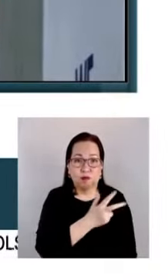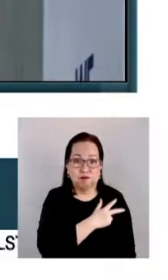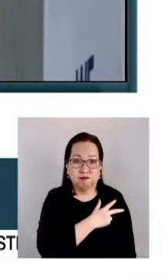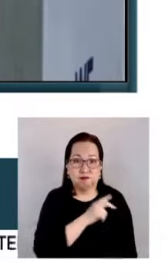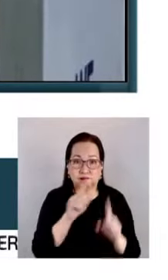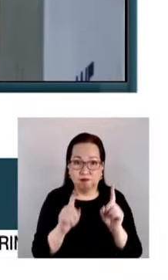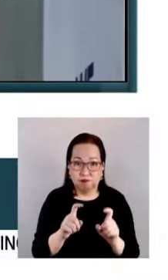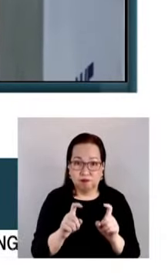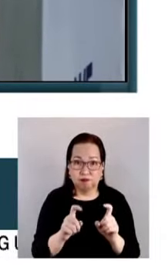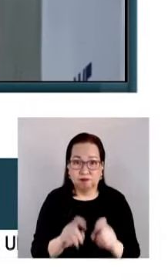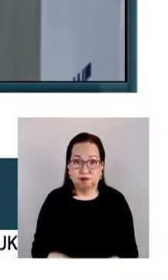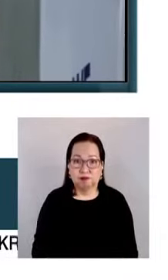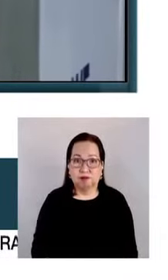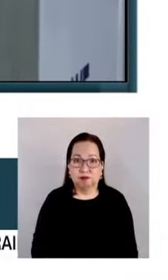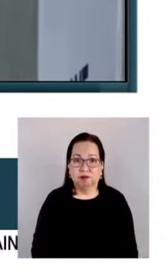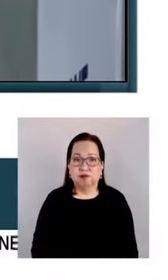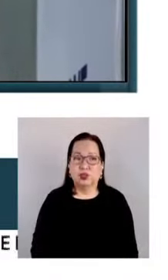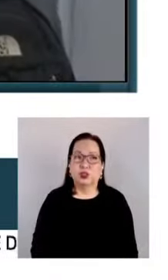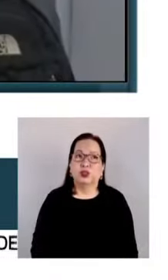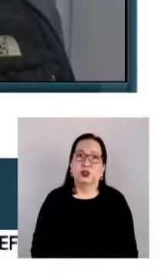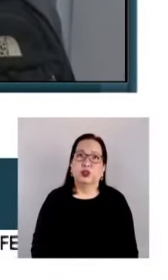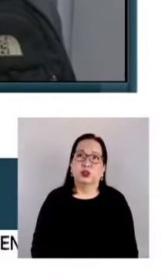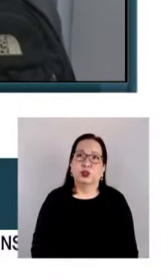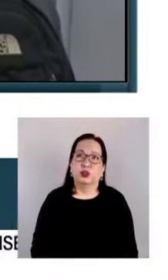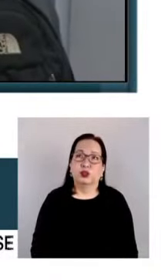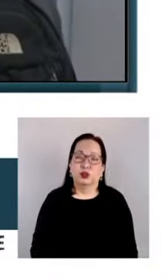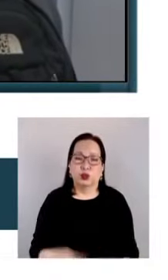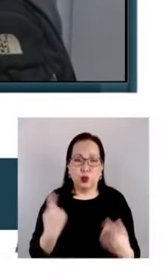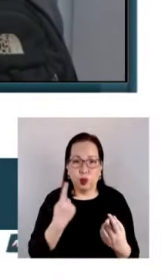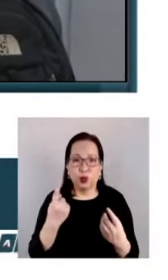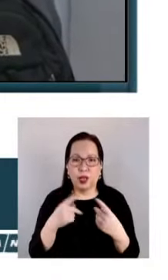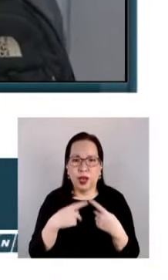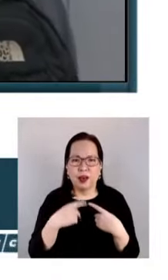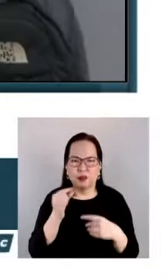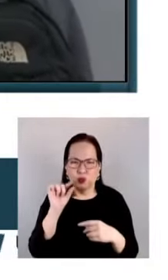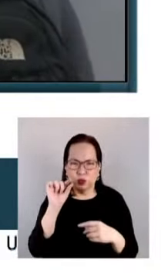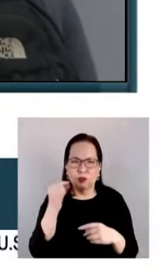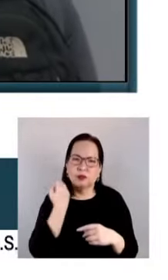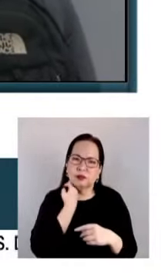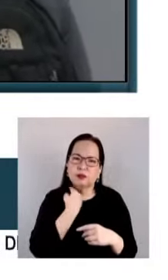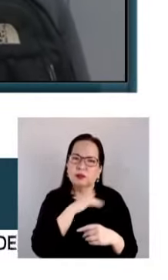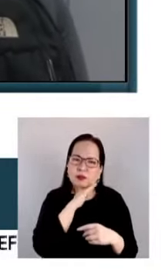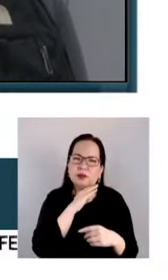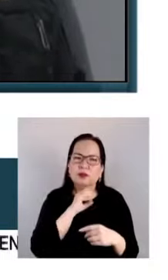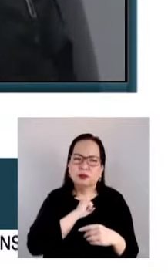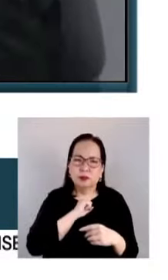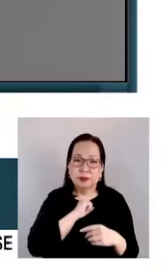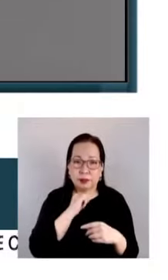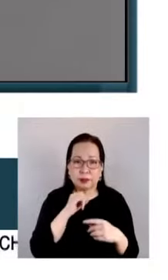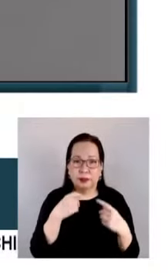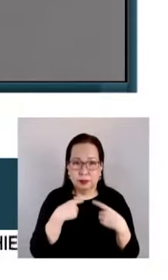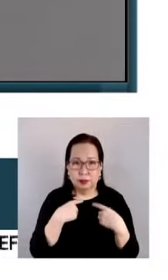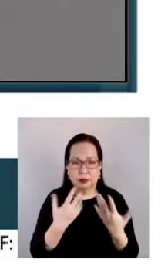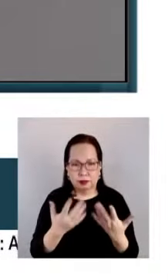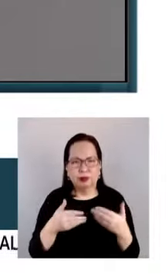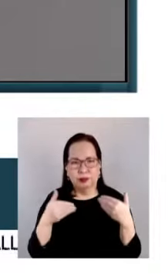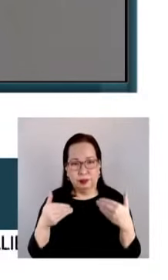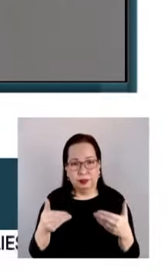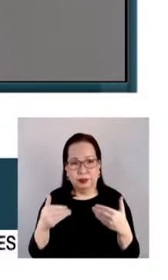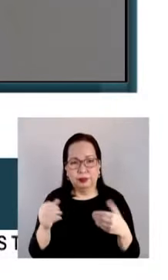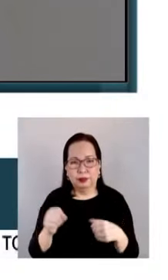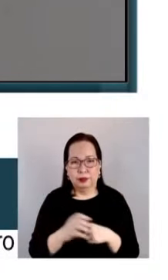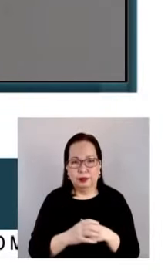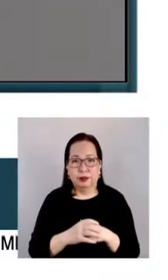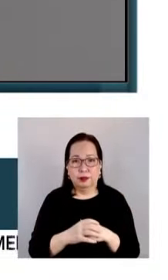to be regularly tested, only for those who have symptoms. But again, because of a mild symptoms, how can